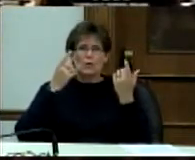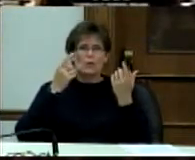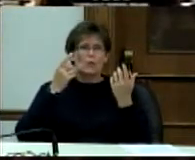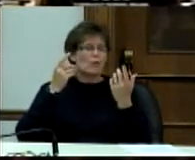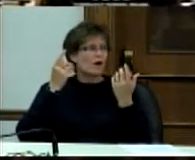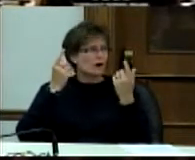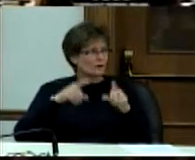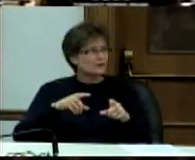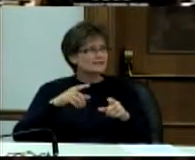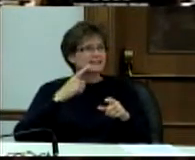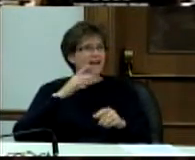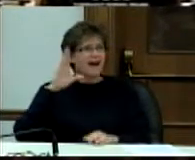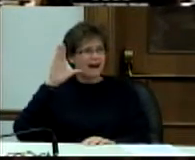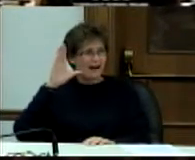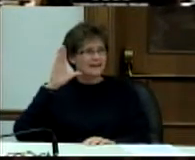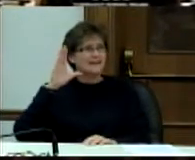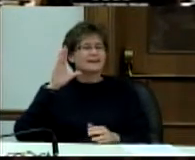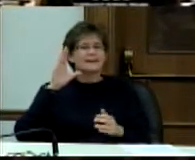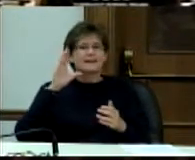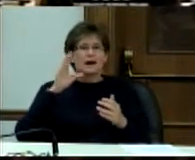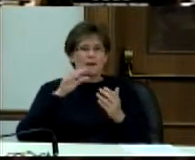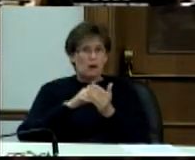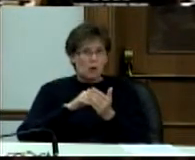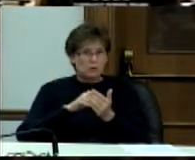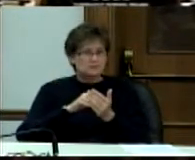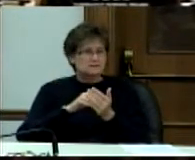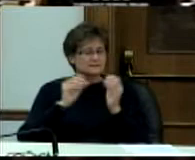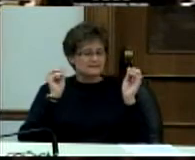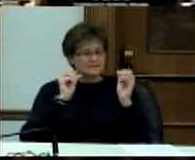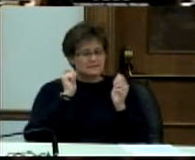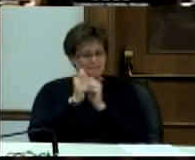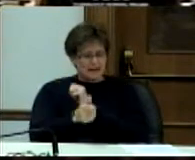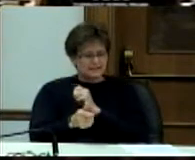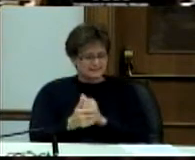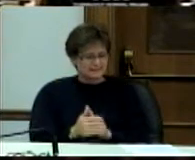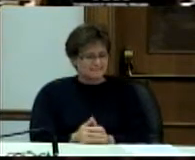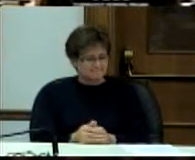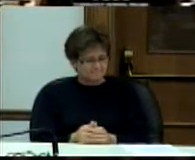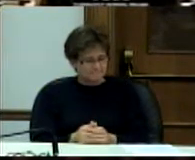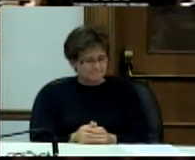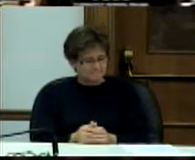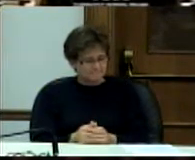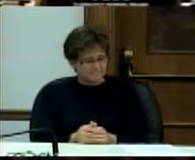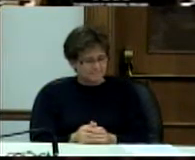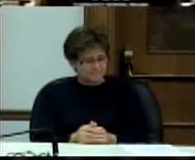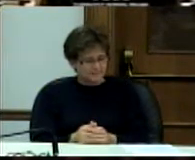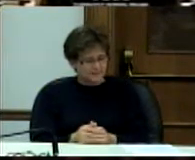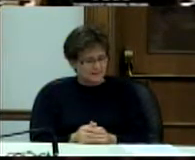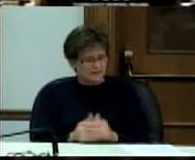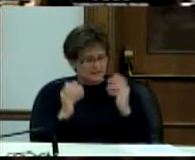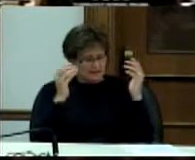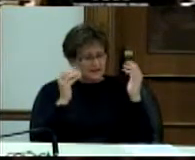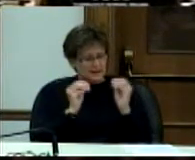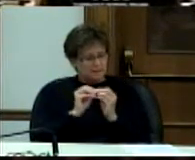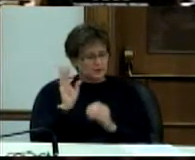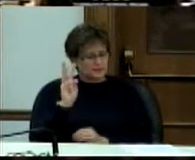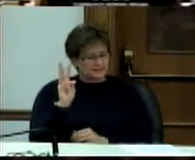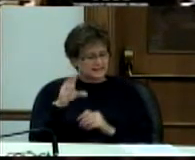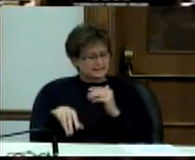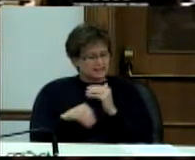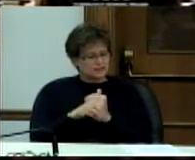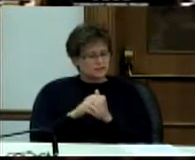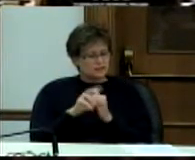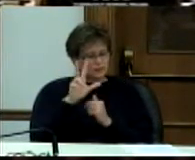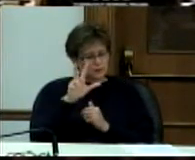those in favor signify by saying aye. Aye. Opposed, same sign. Motion carries. Now on to item number